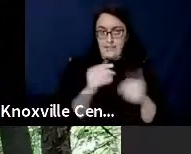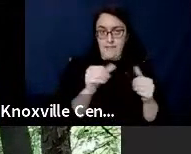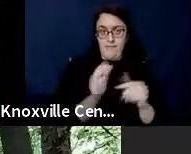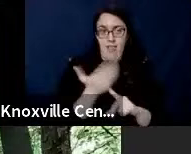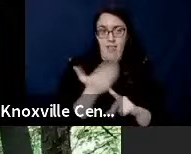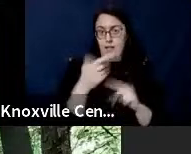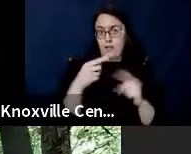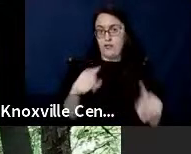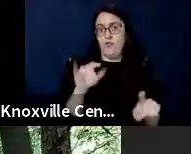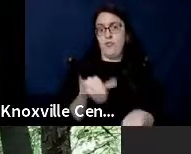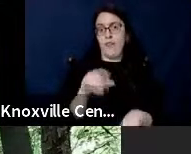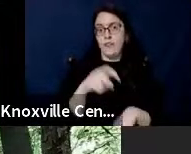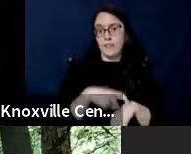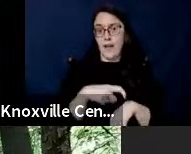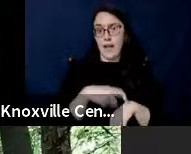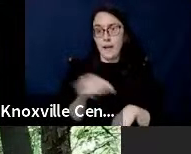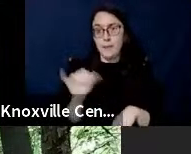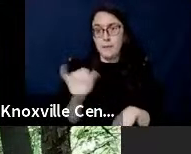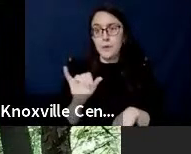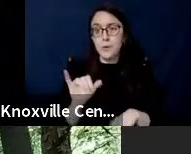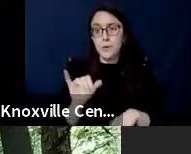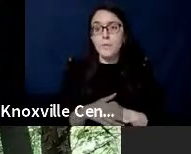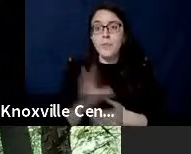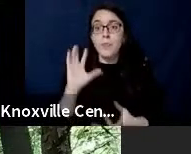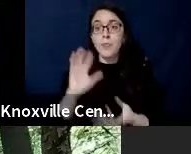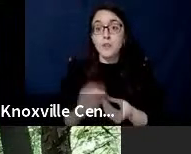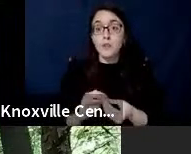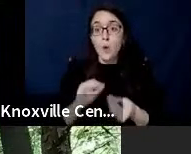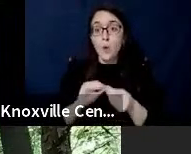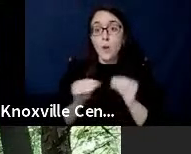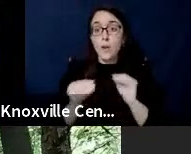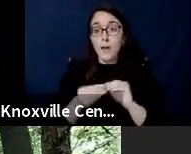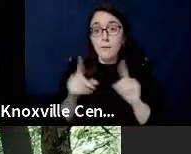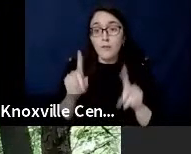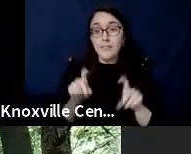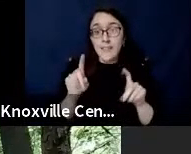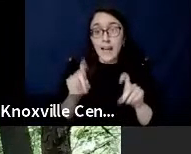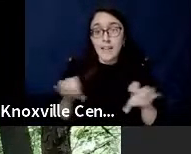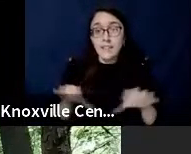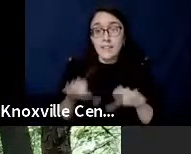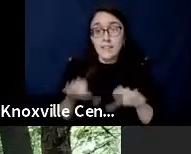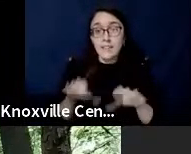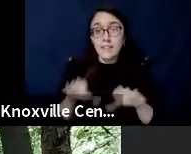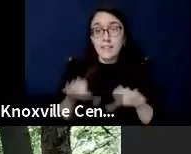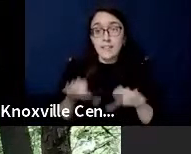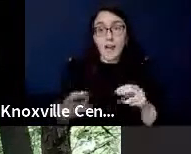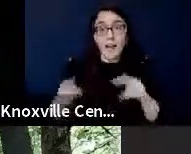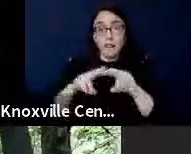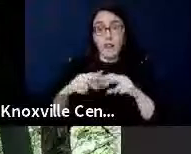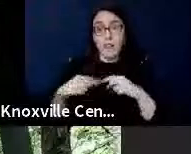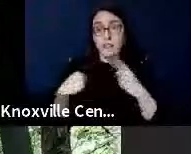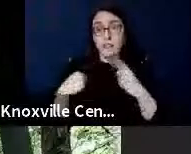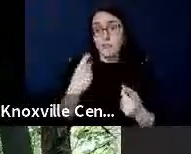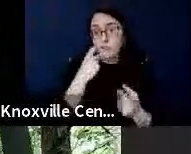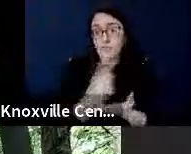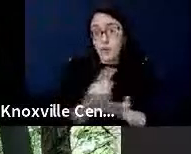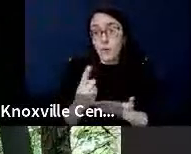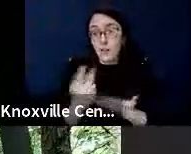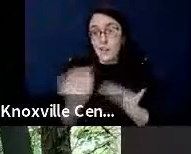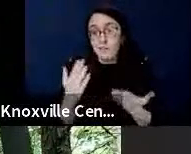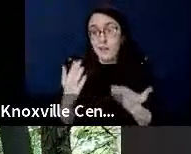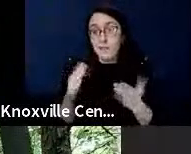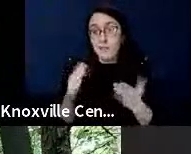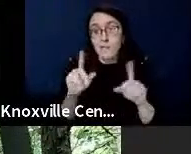period. However, the total number of tests conducted has increased over recent weeks, which you attribute to folks getting tested before the Thanksgiving